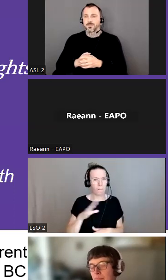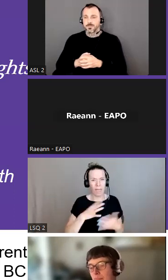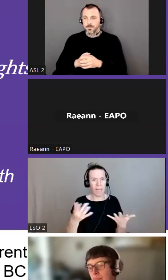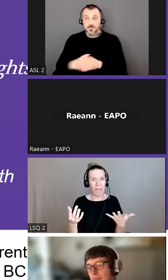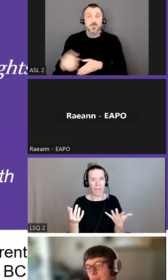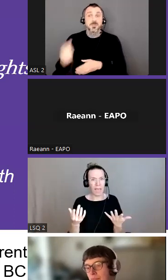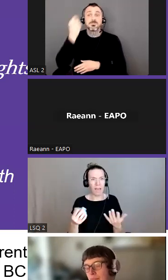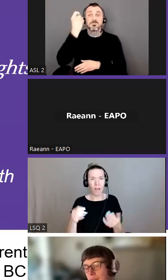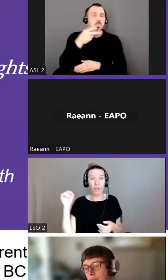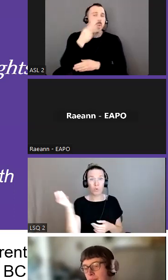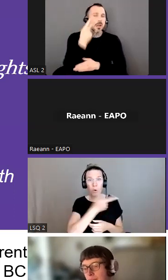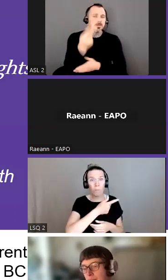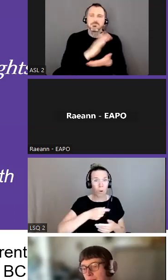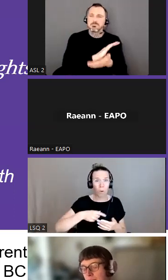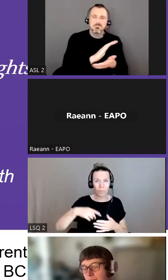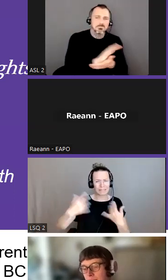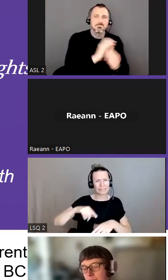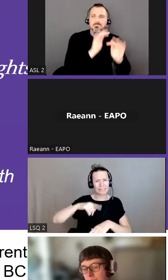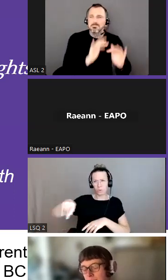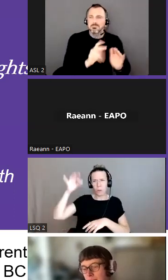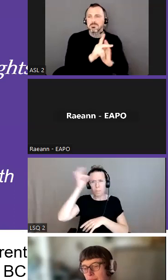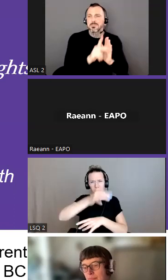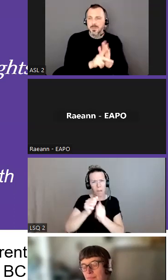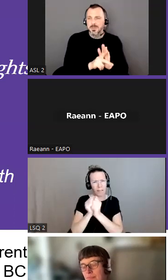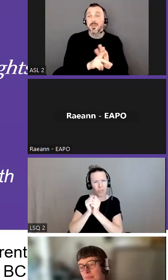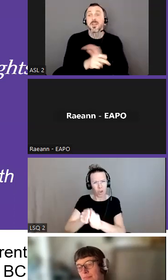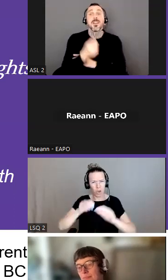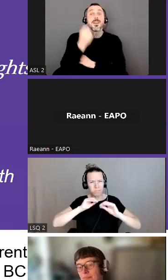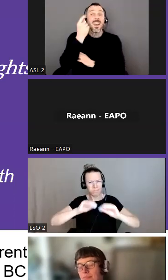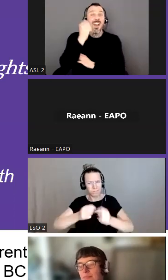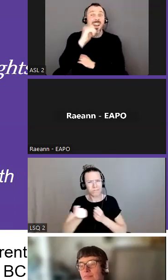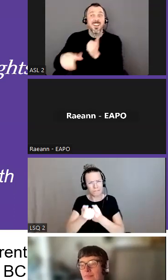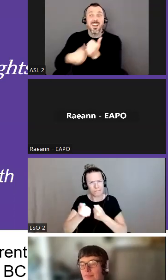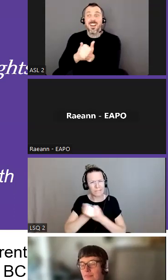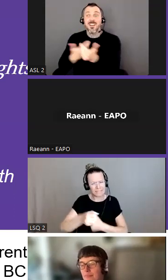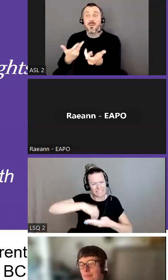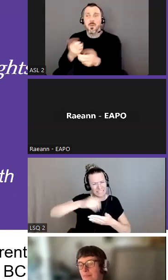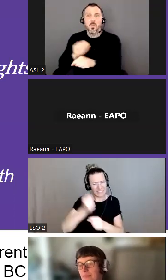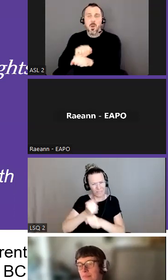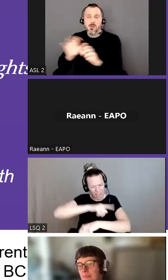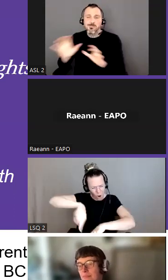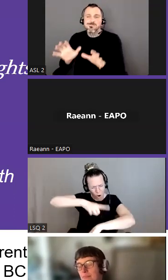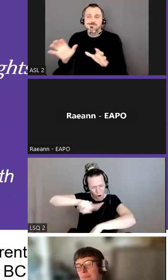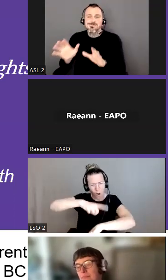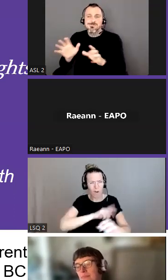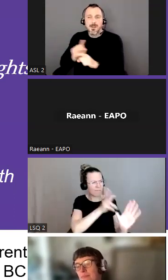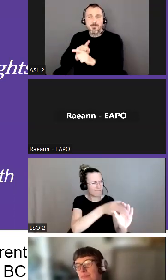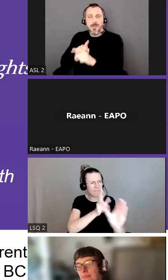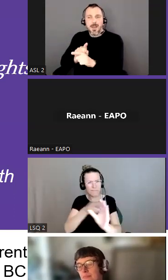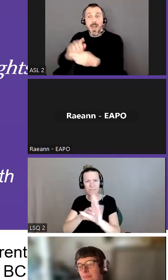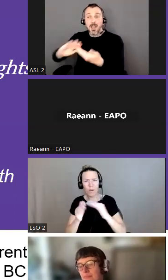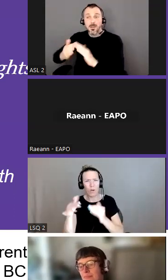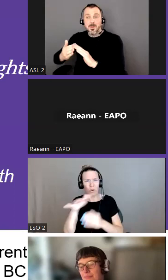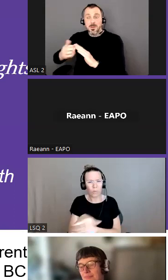of mentorship, the tireless work with members of communities who are equity seeking, and the fights that you